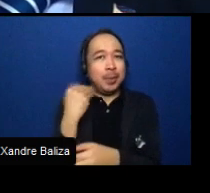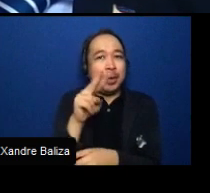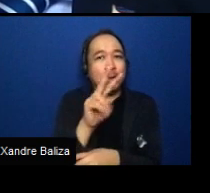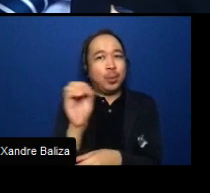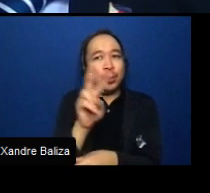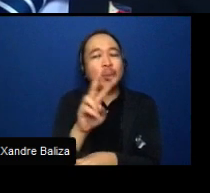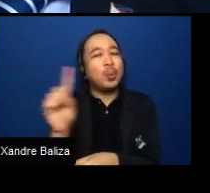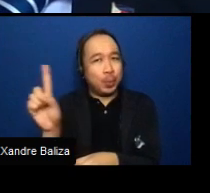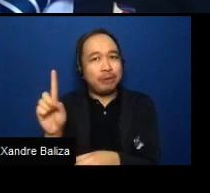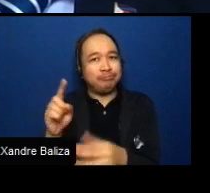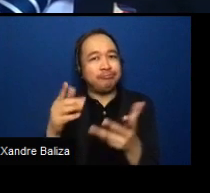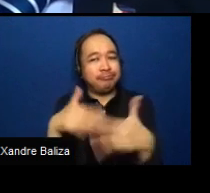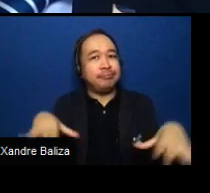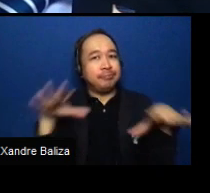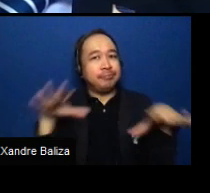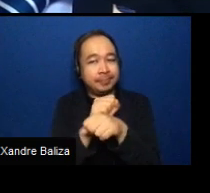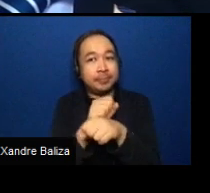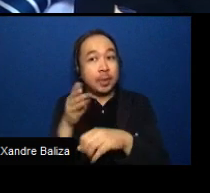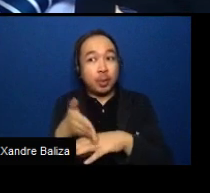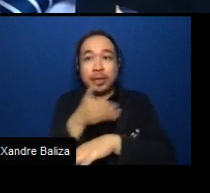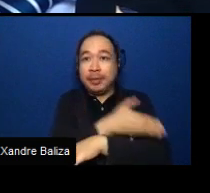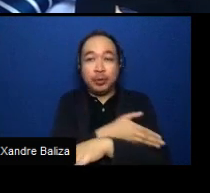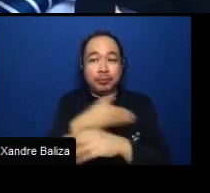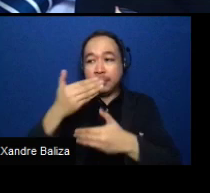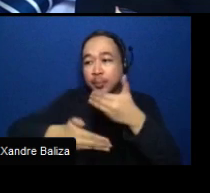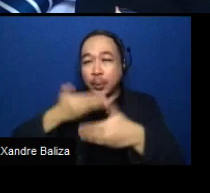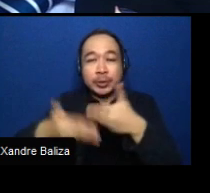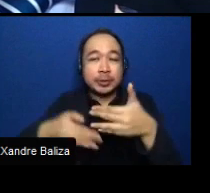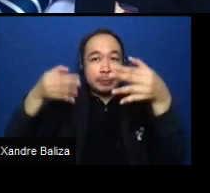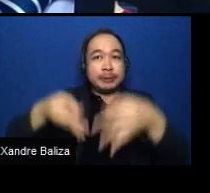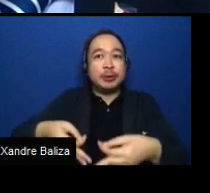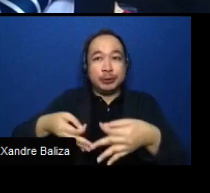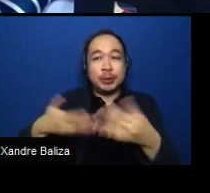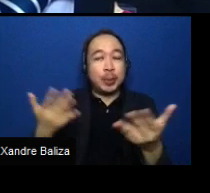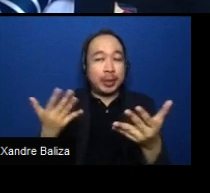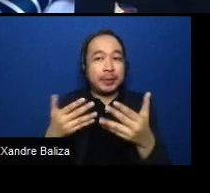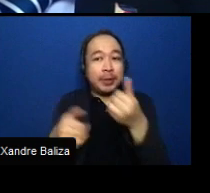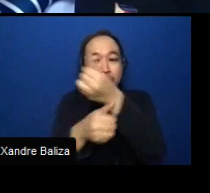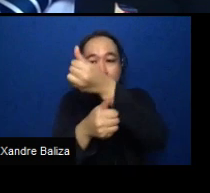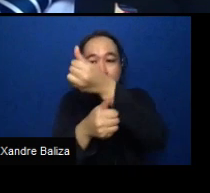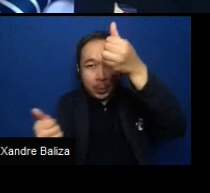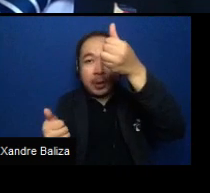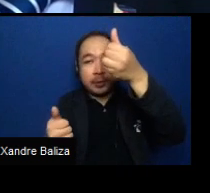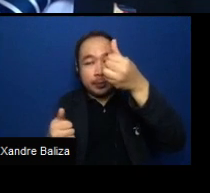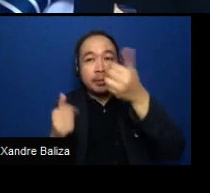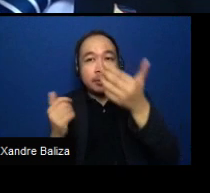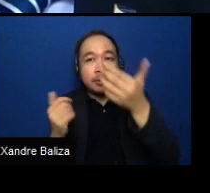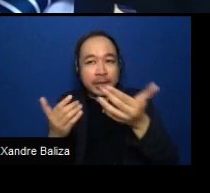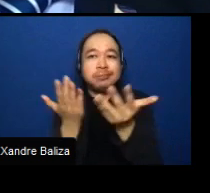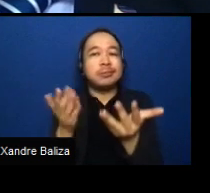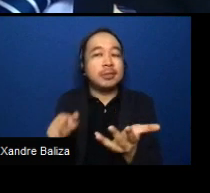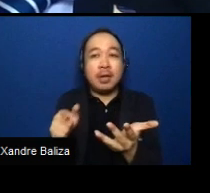2021. To improve decision-making processes at the local level, we enacted the Community-Based